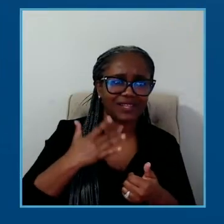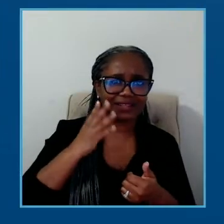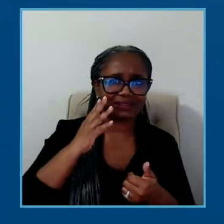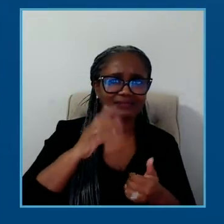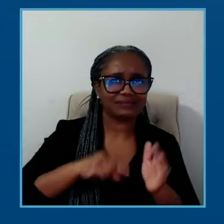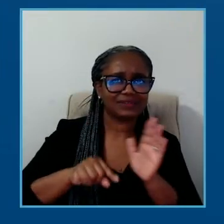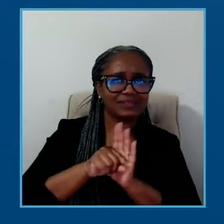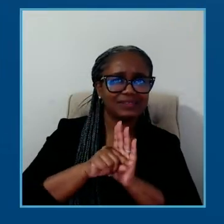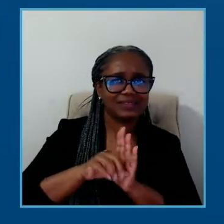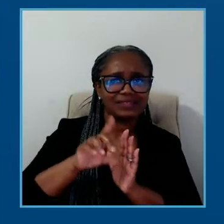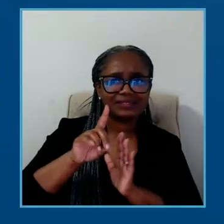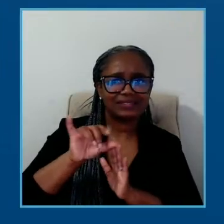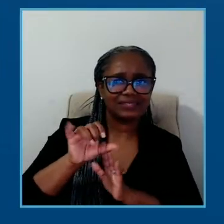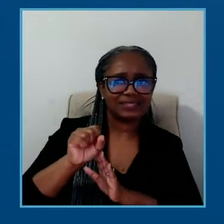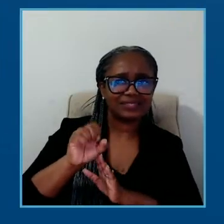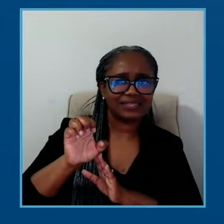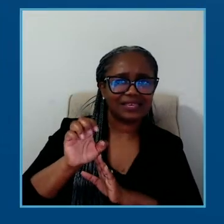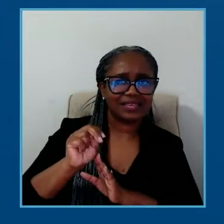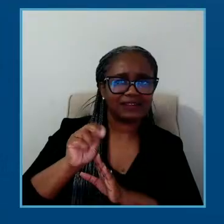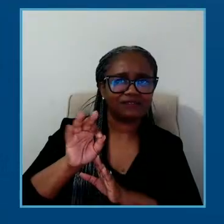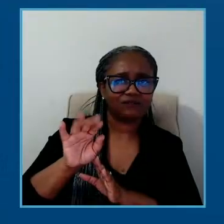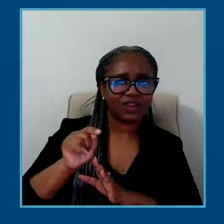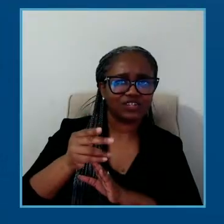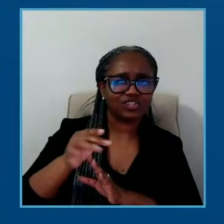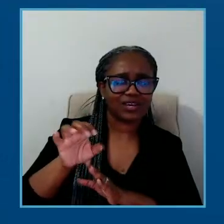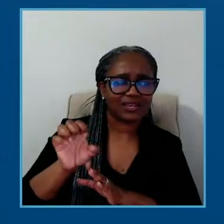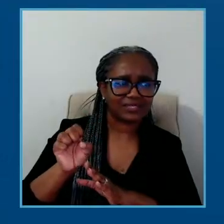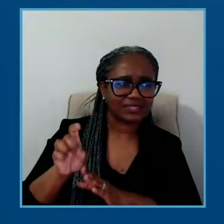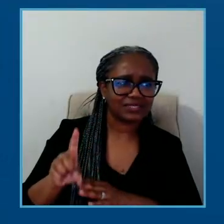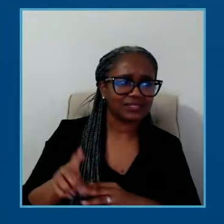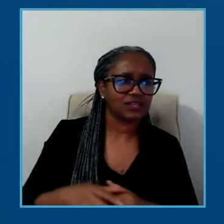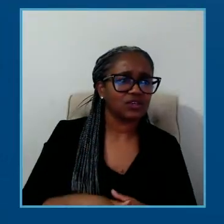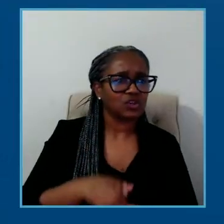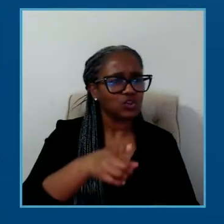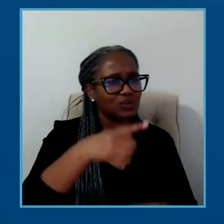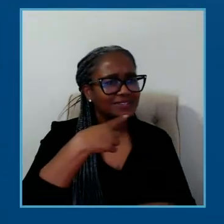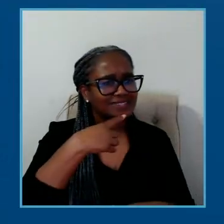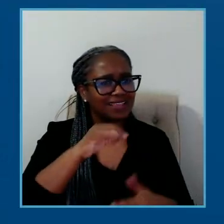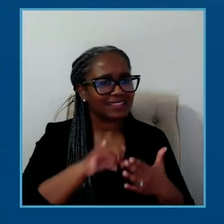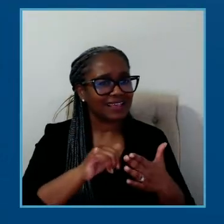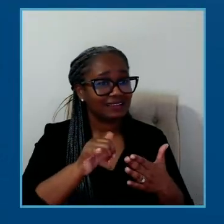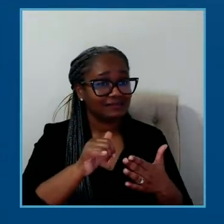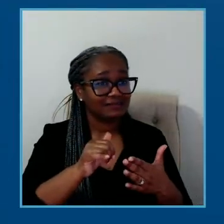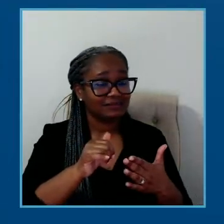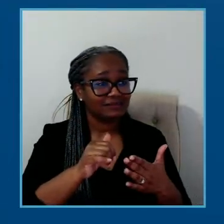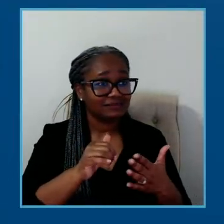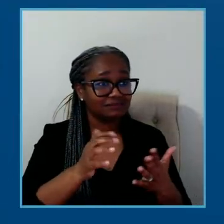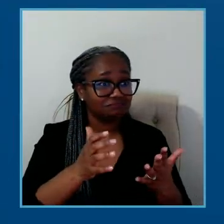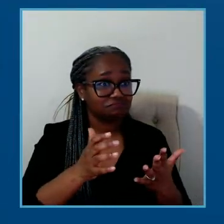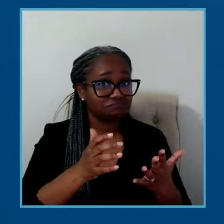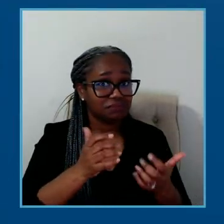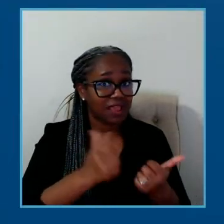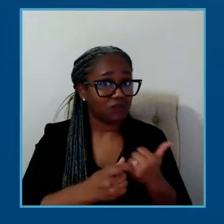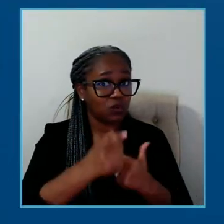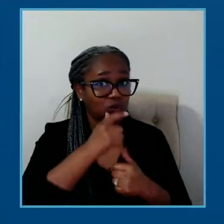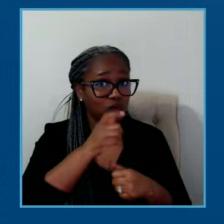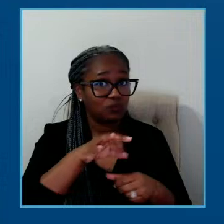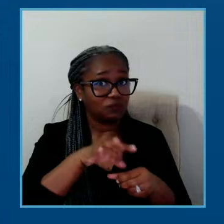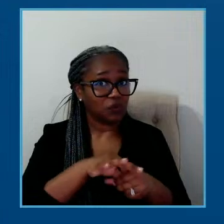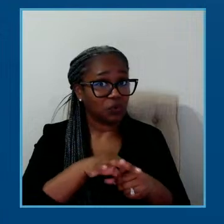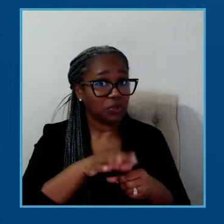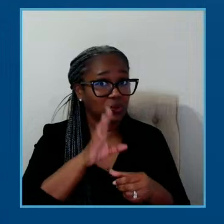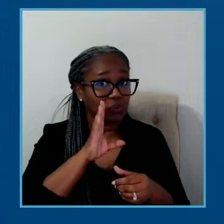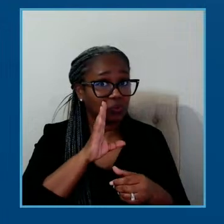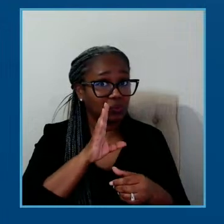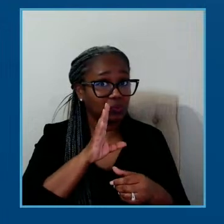I'll answer the other 2 everybody questions. who voted was disenfranchised, right? That presumably everyone,